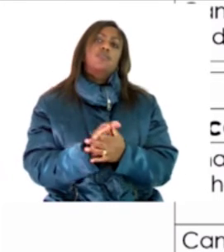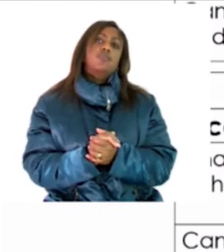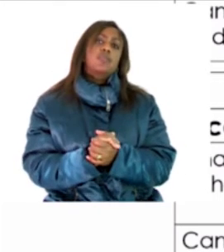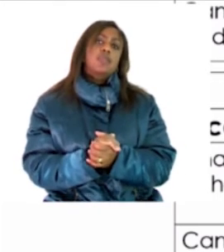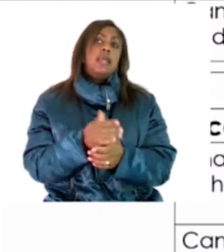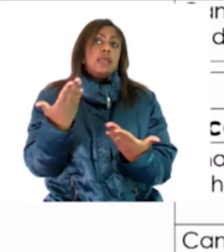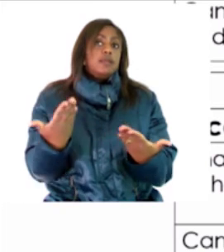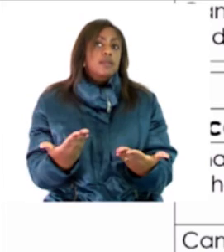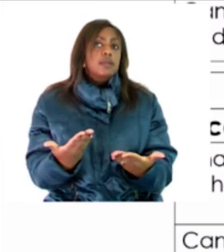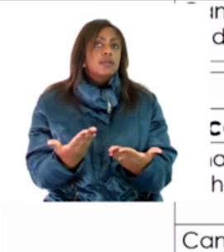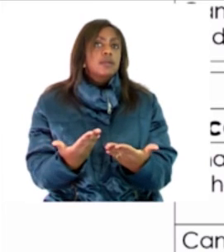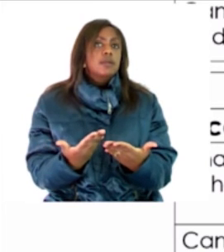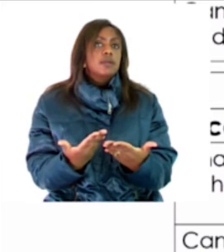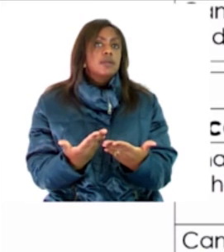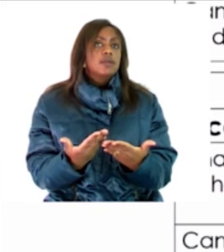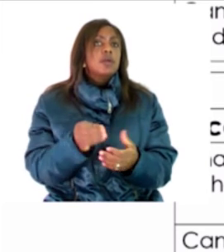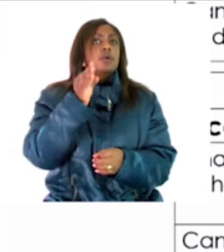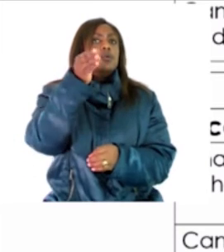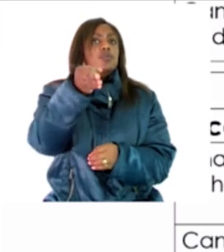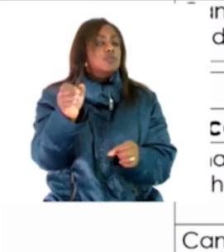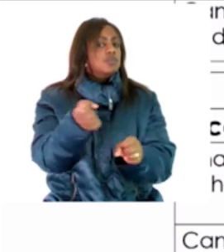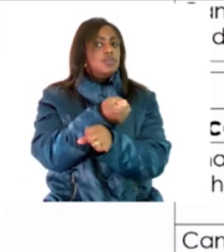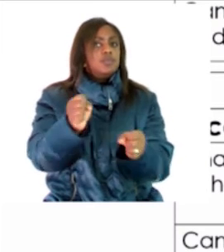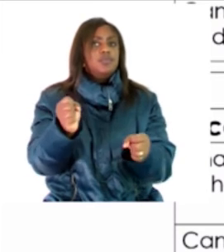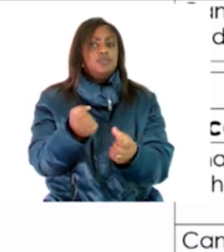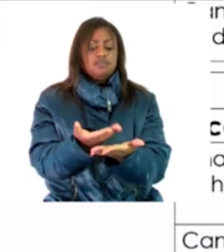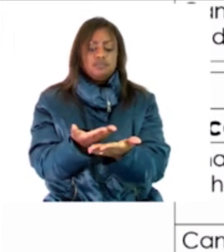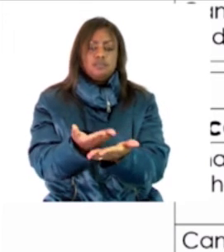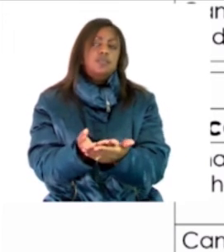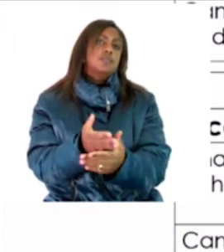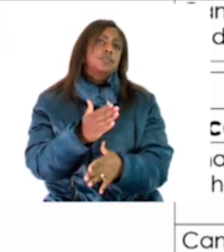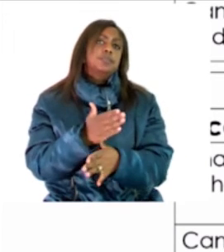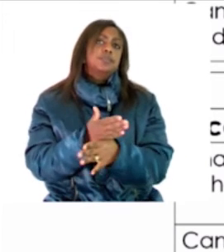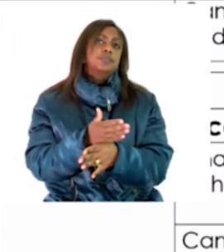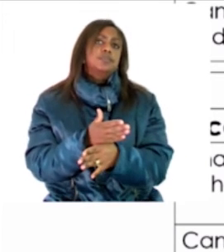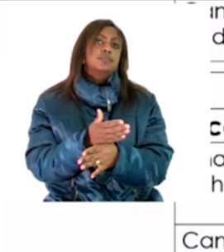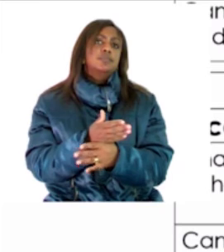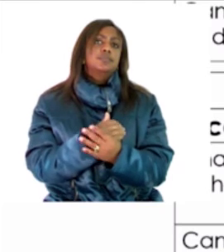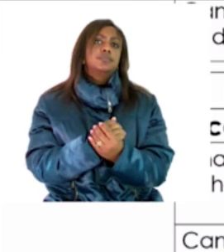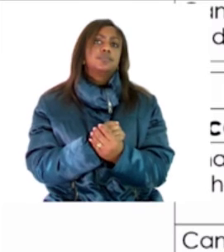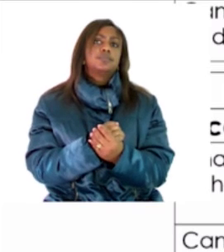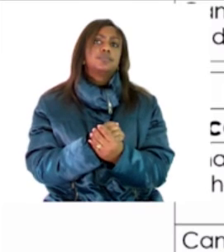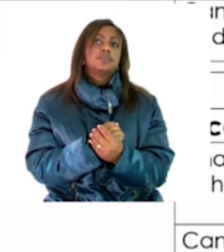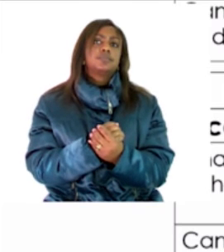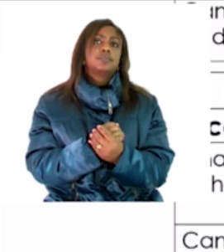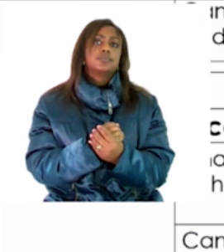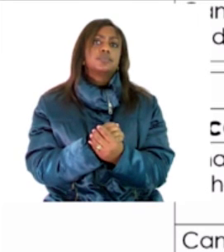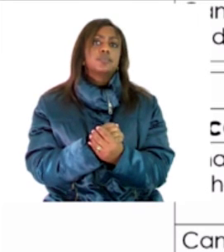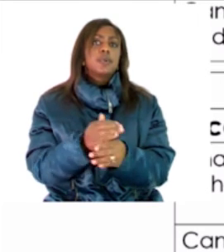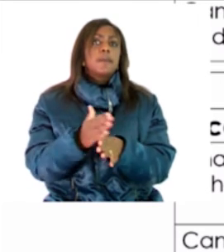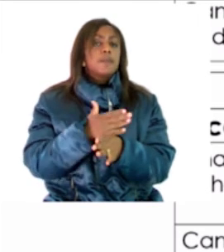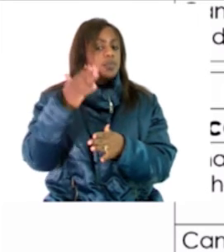come to work, it doesn't serve any purpose, because you can't do anything looking at the health factors because your body is